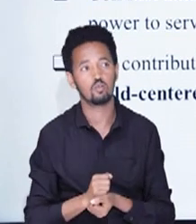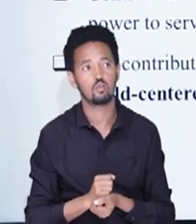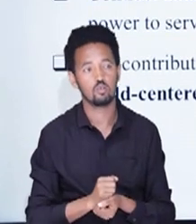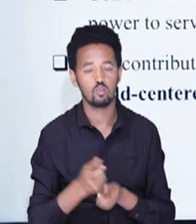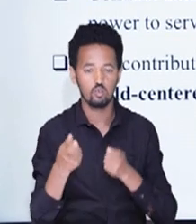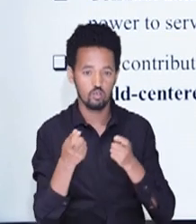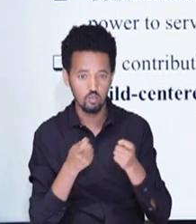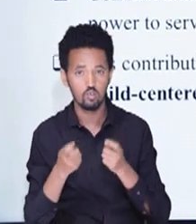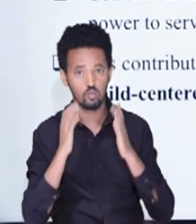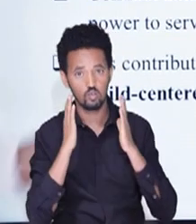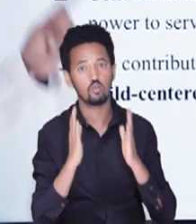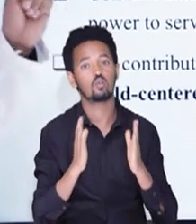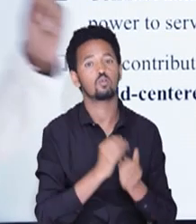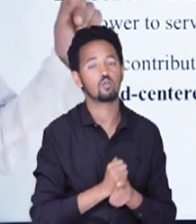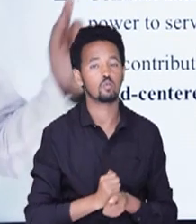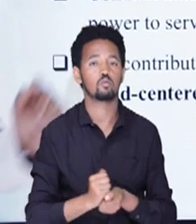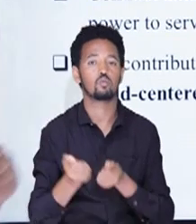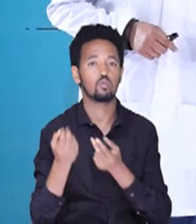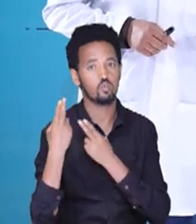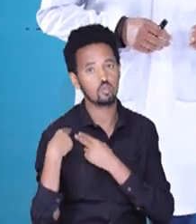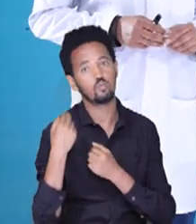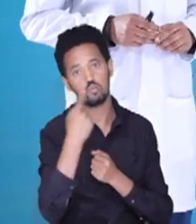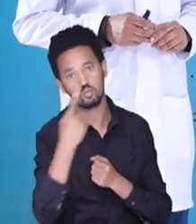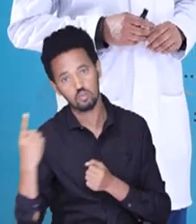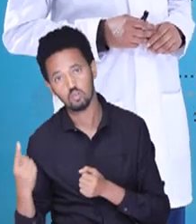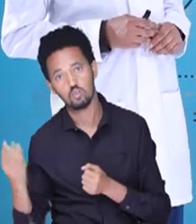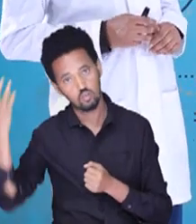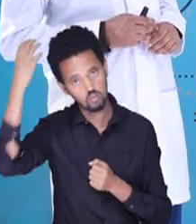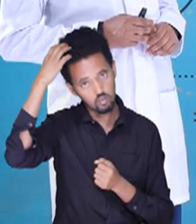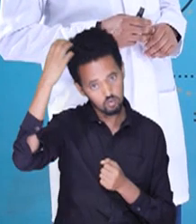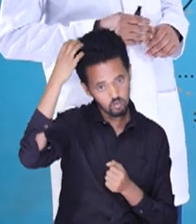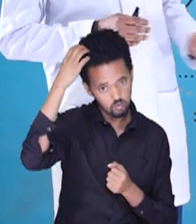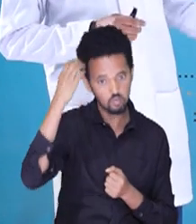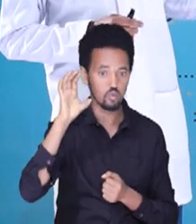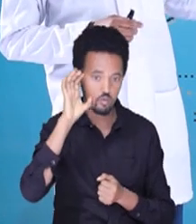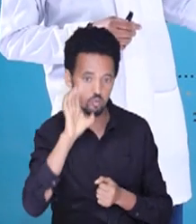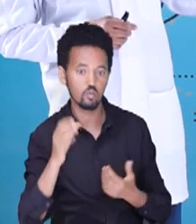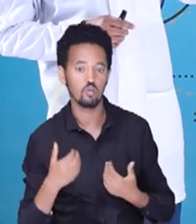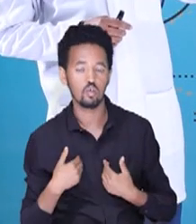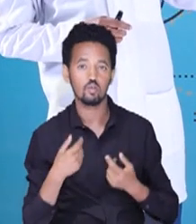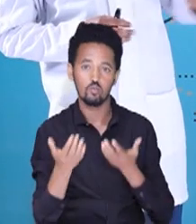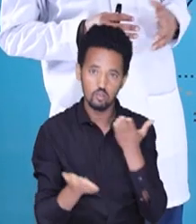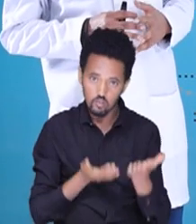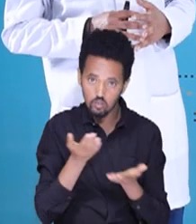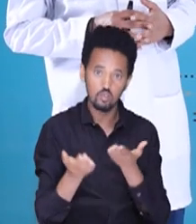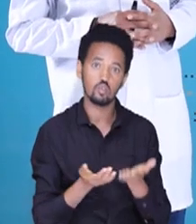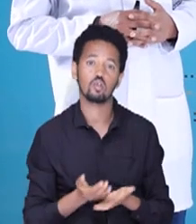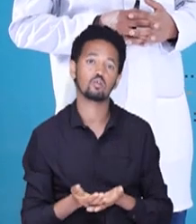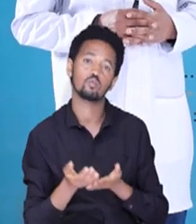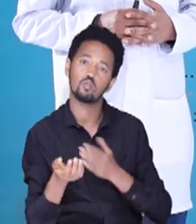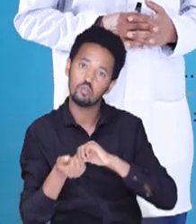The contract among themselves, people may create government and grant it power to serve them, and when they